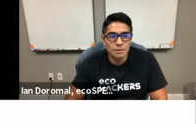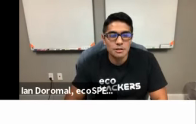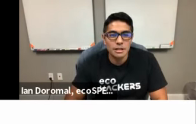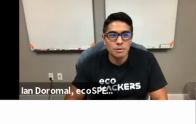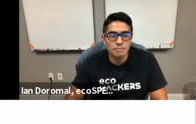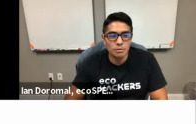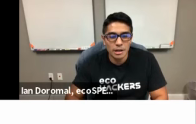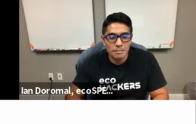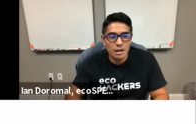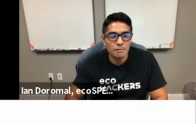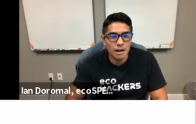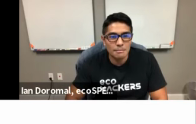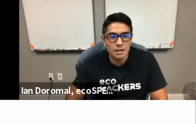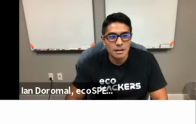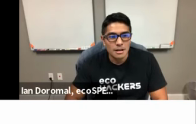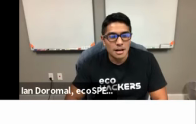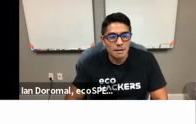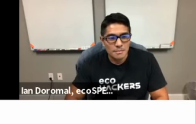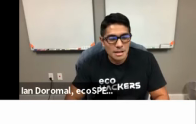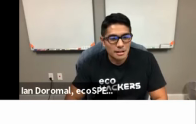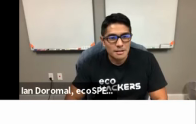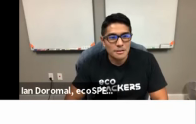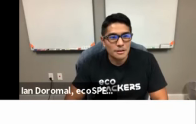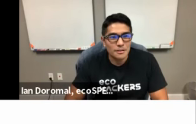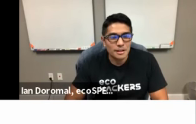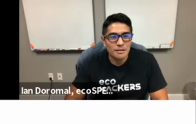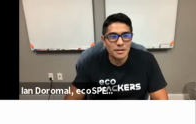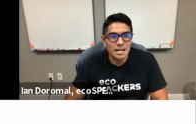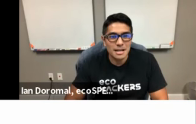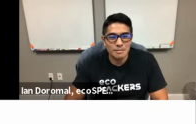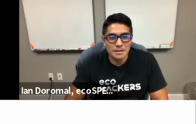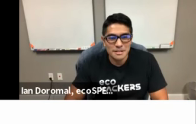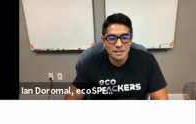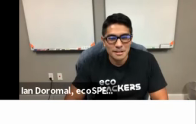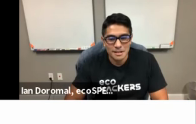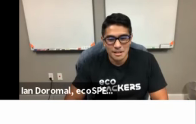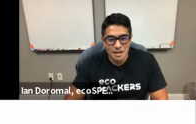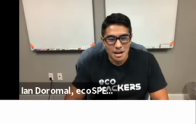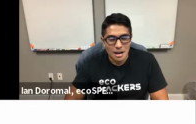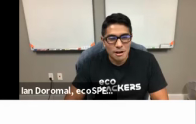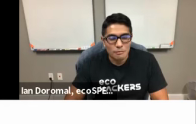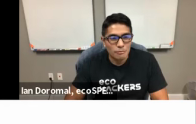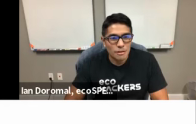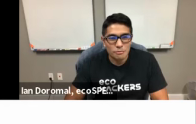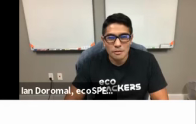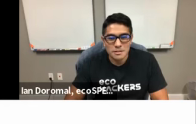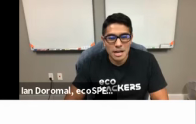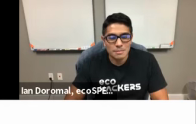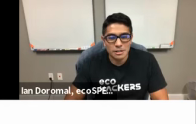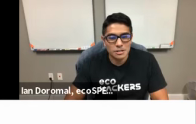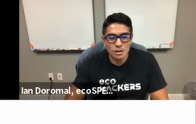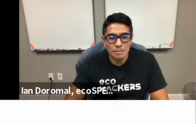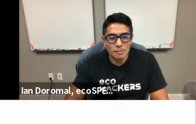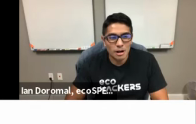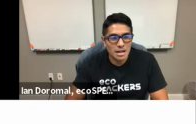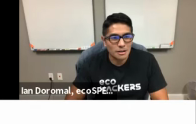us an opportunity with the Blue Incubator Program. And so you can go to the next slide, please. I probably won't run through all these slides,